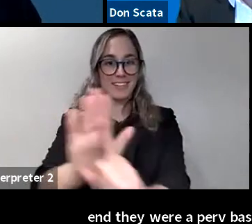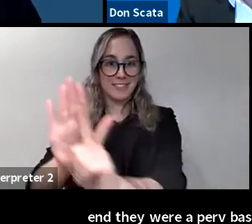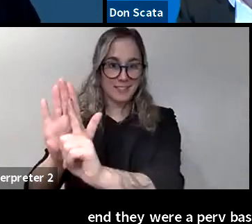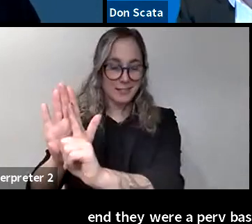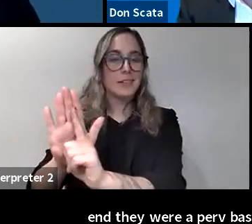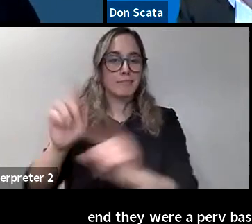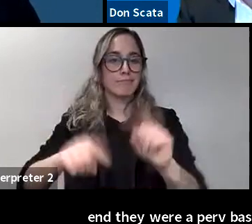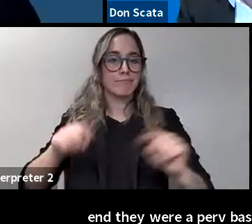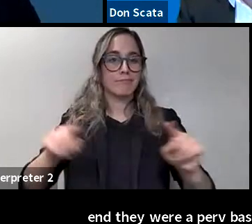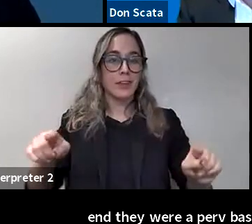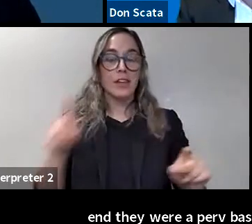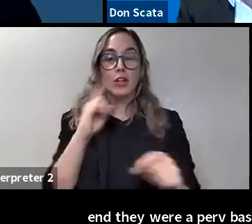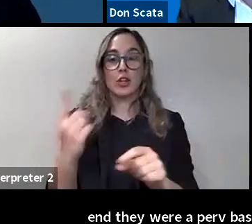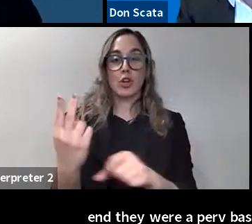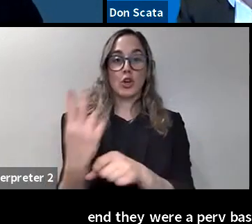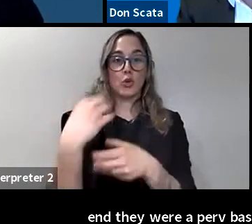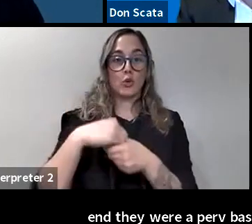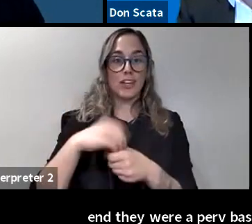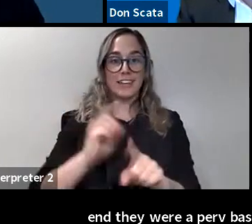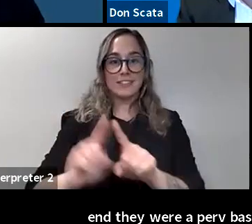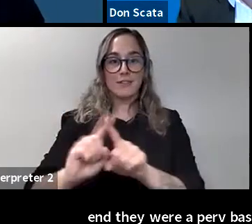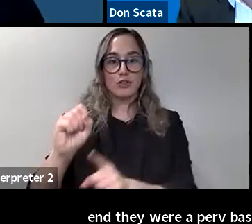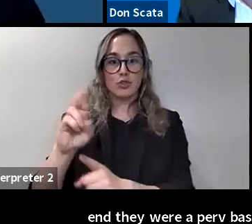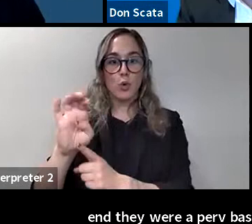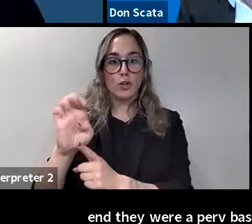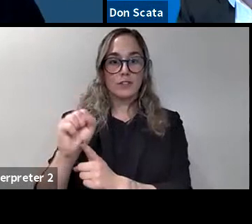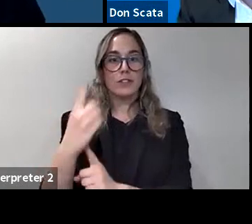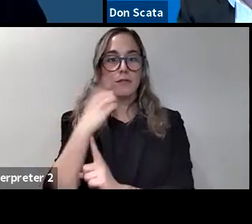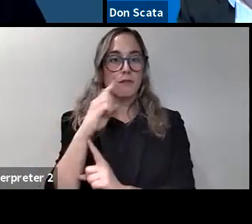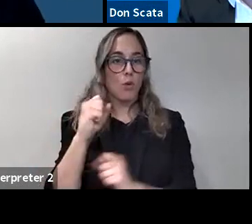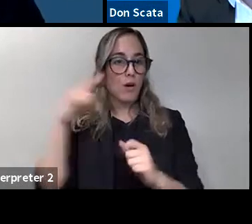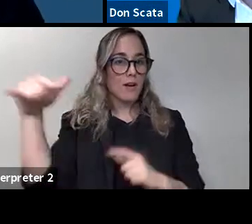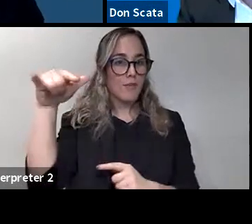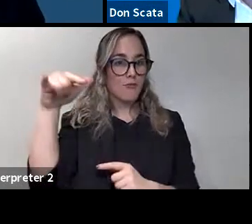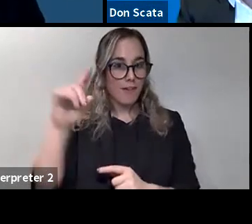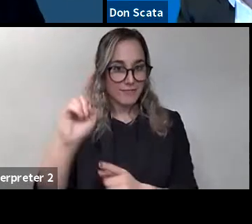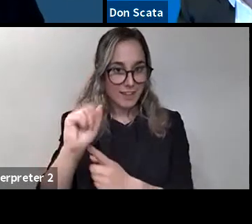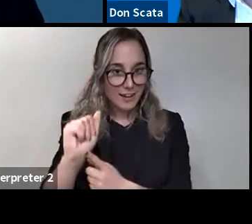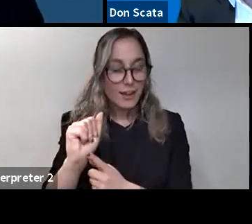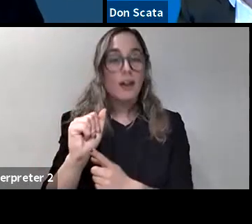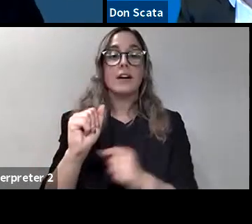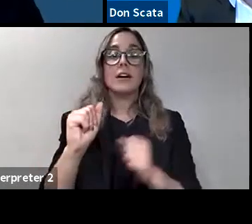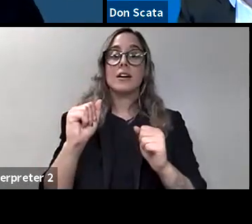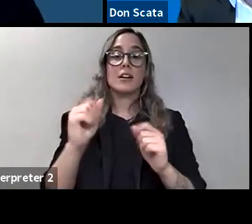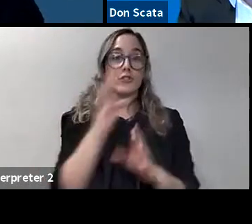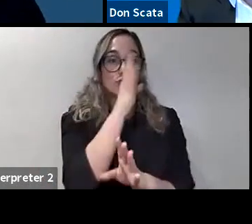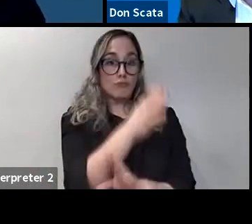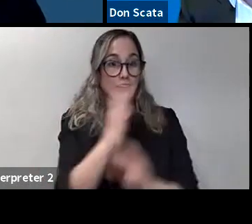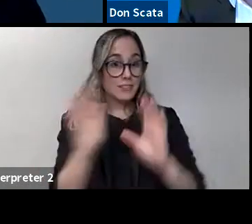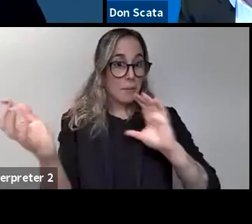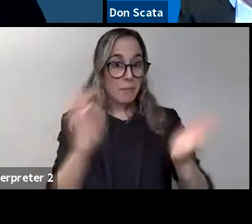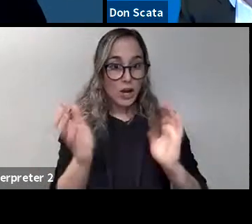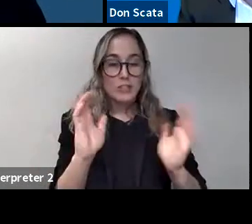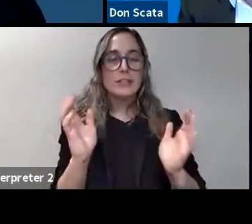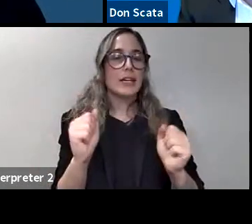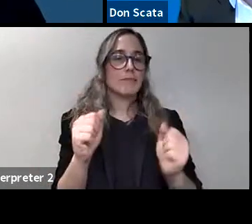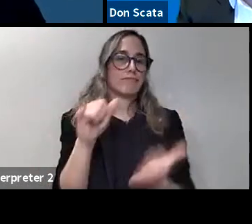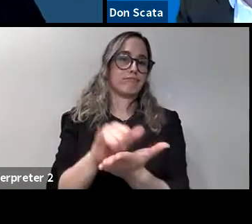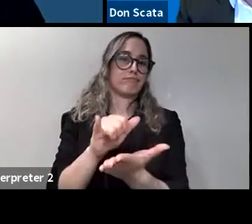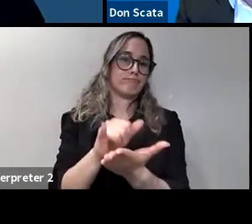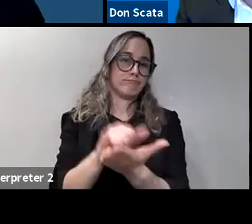different sources for the aircraft noise data. So conducting a direct comparison in that regard is therefore not possible.